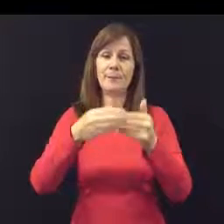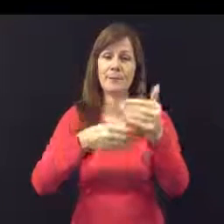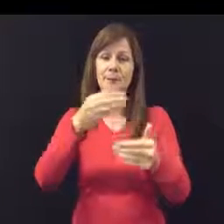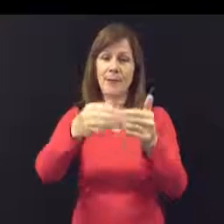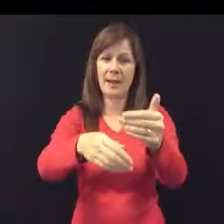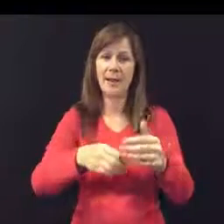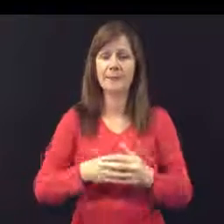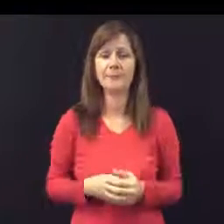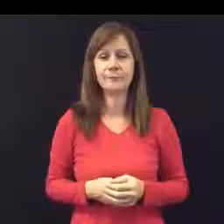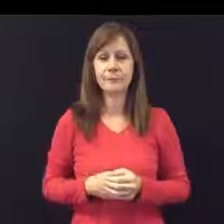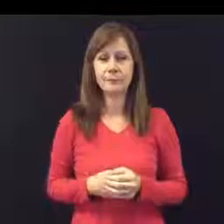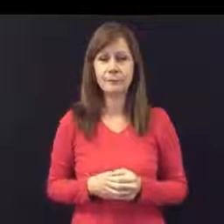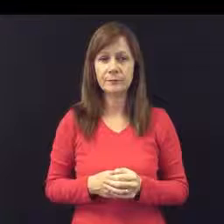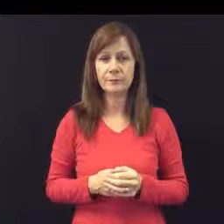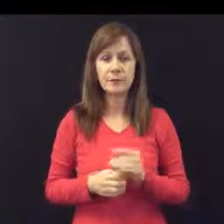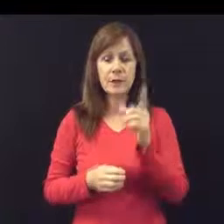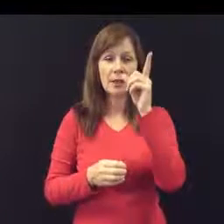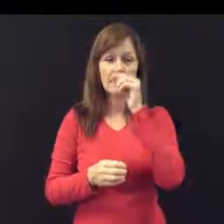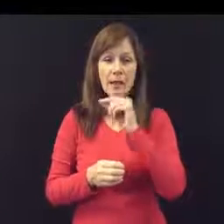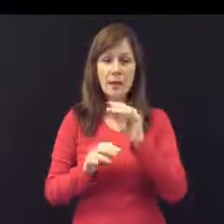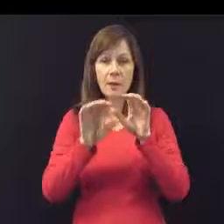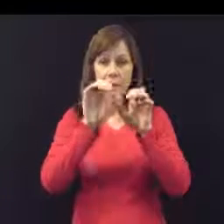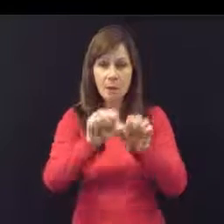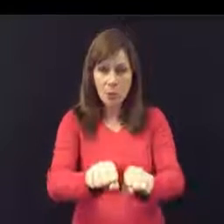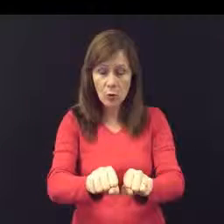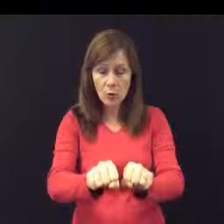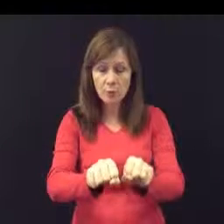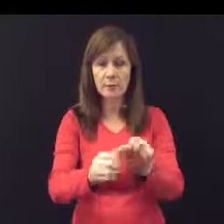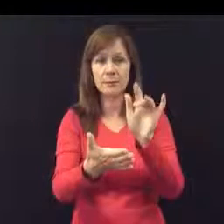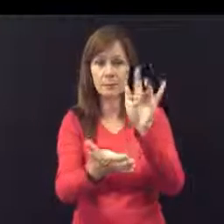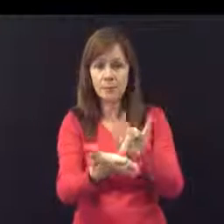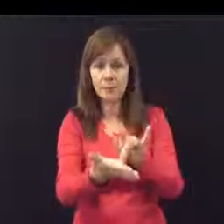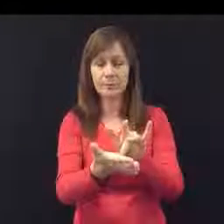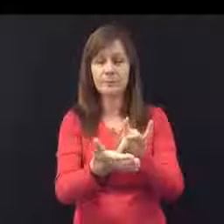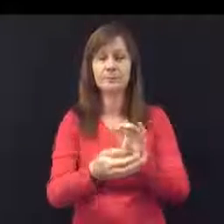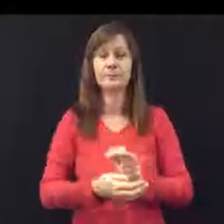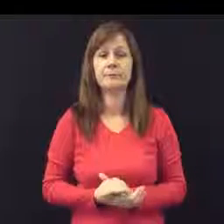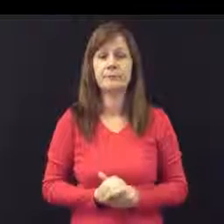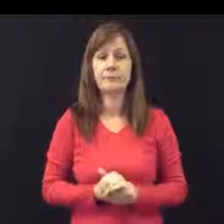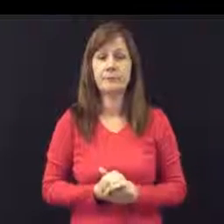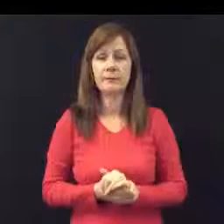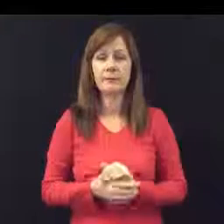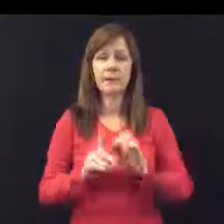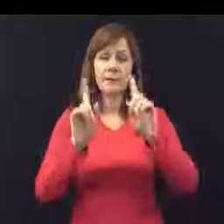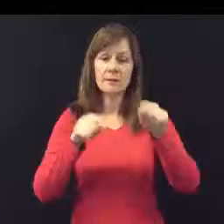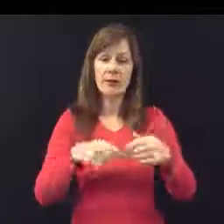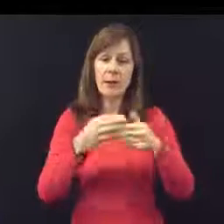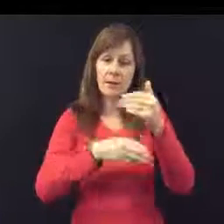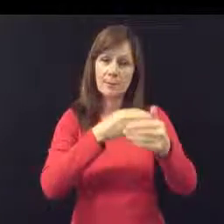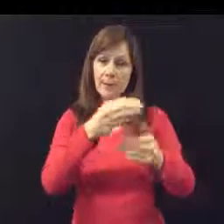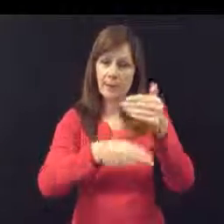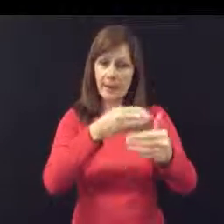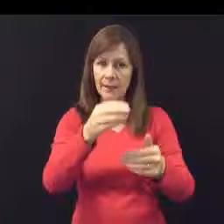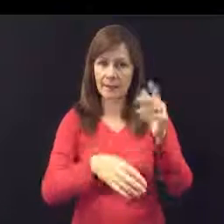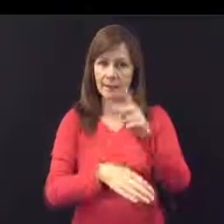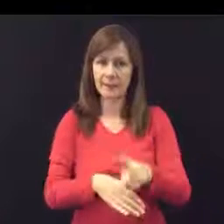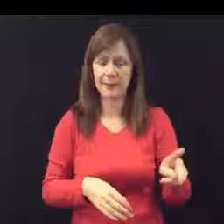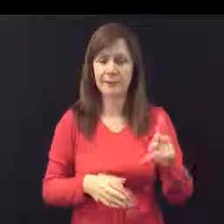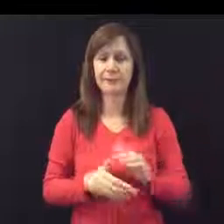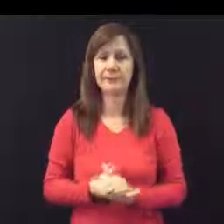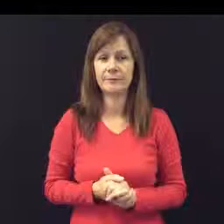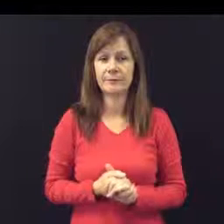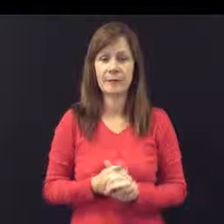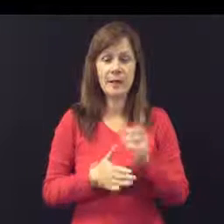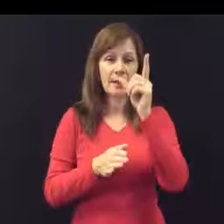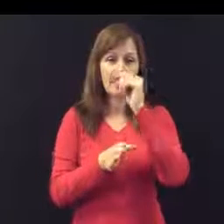the keyboard. If you see the song you're after, just tap on it to start playing. When a song is playing, you can pause it by tapping